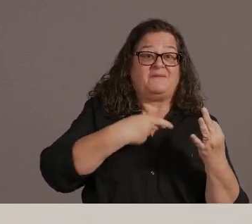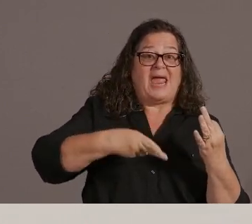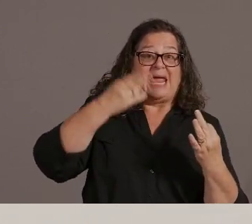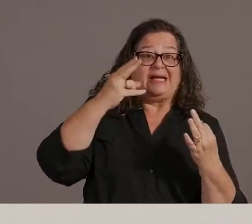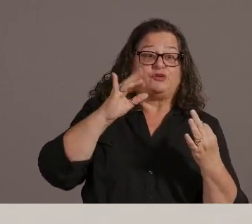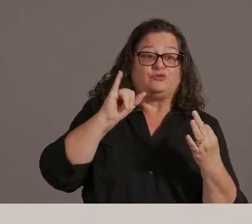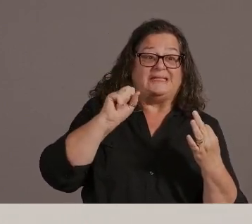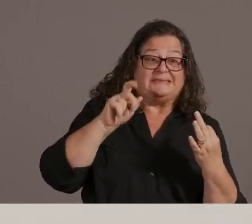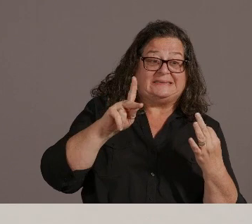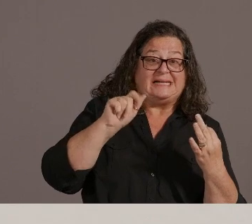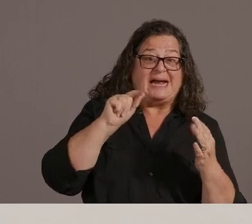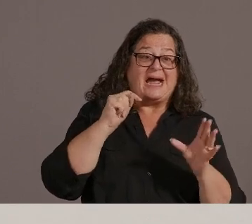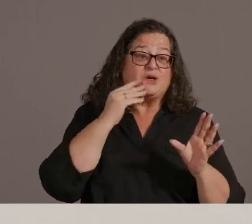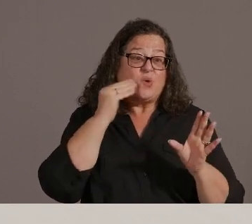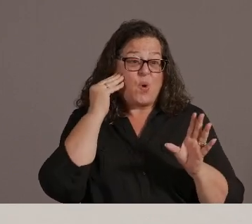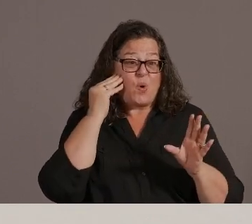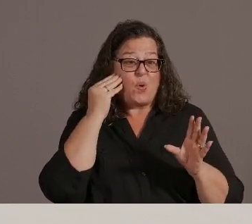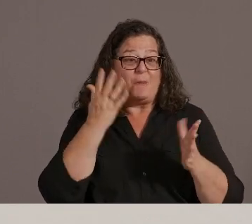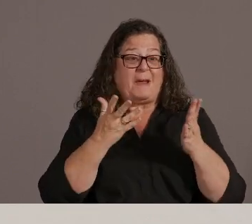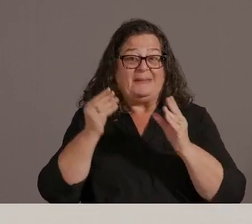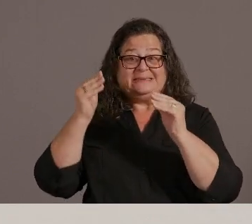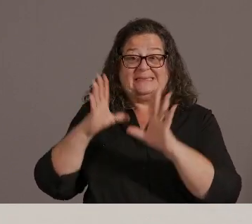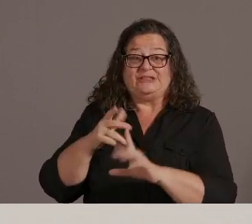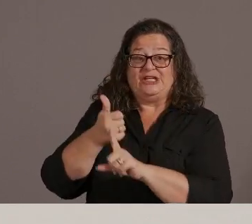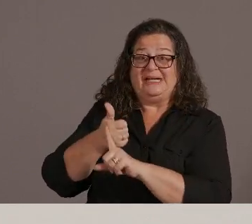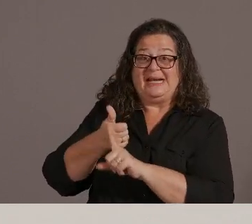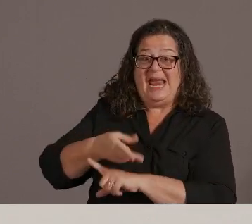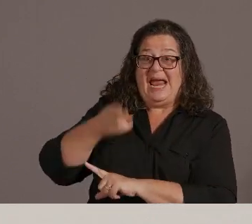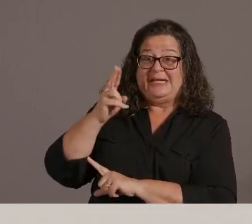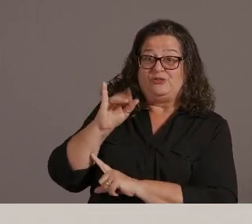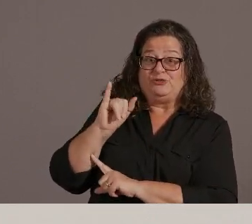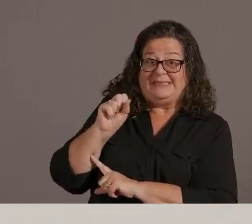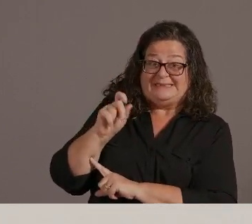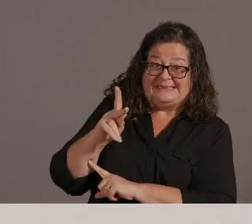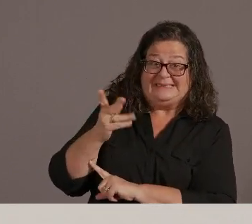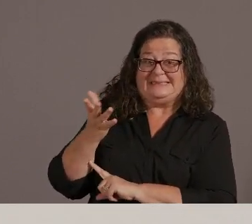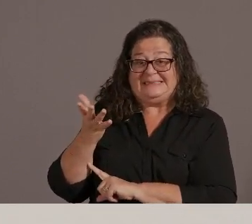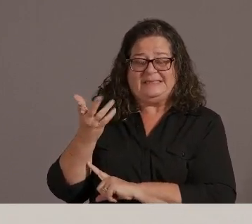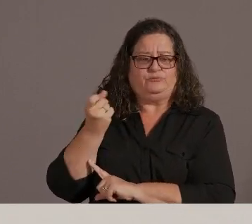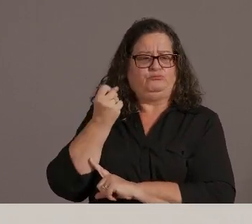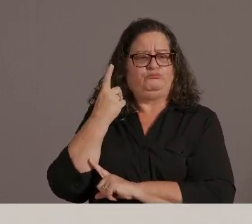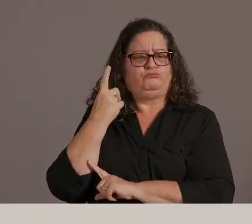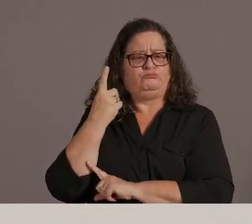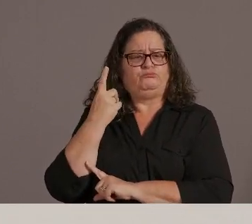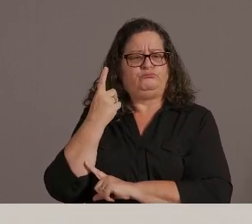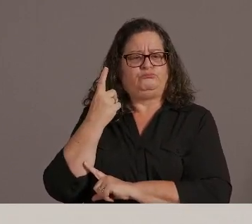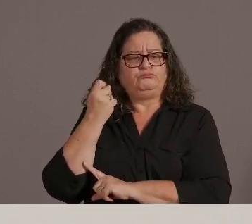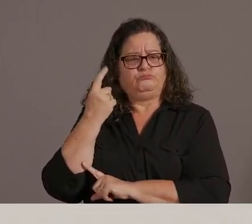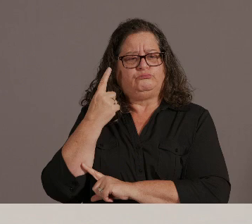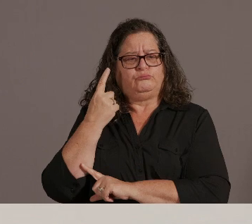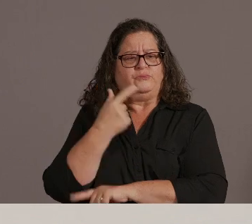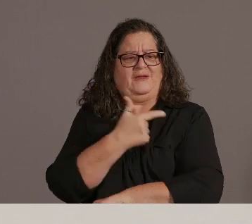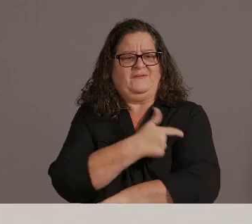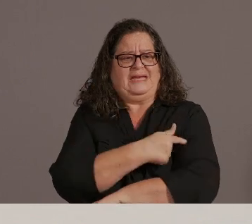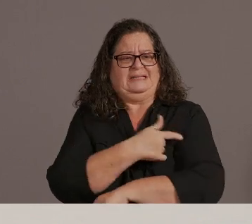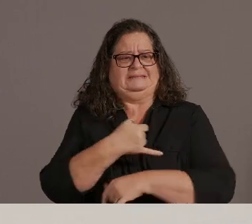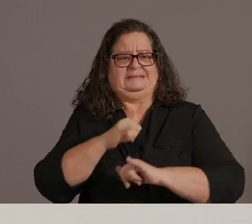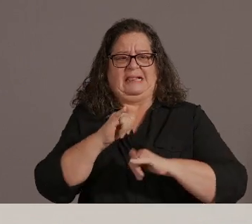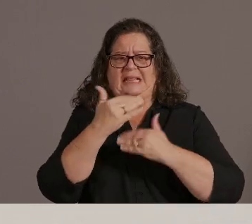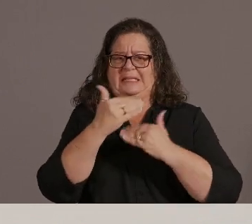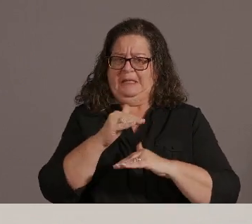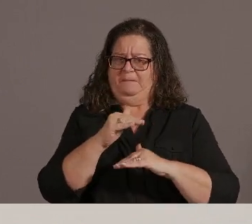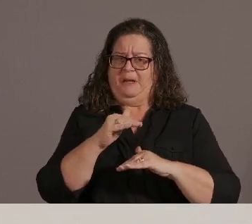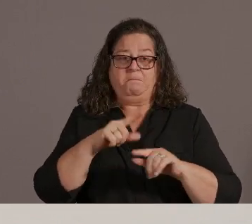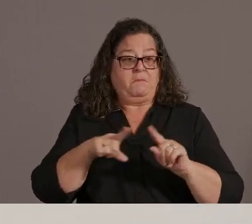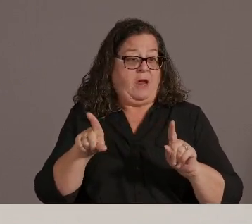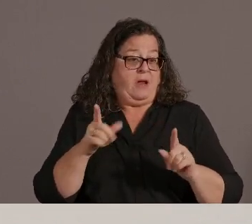risk condition. And we know that the vaccine is still limited and people may not feel comfortable returning until they get fully vaccinated.